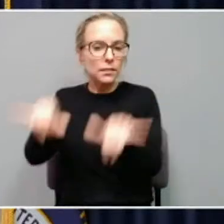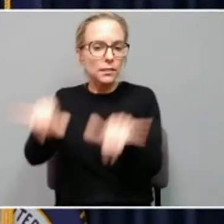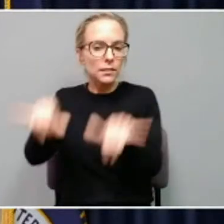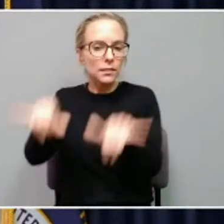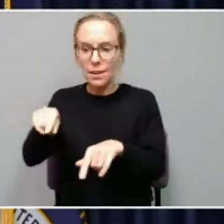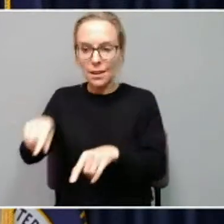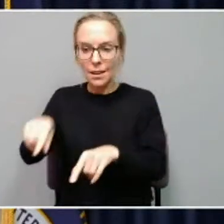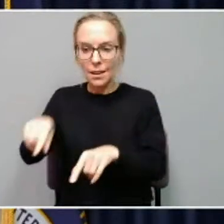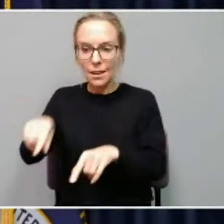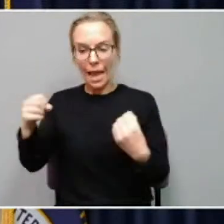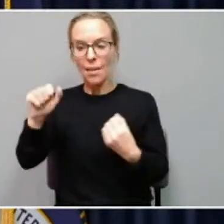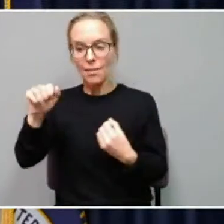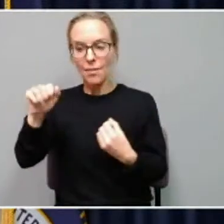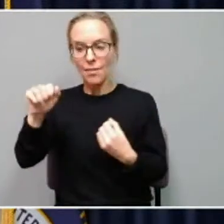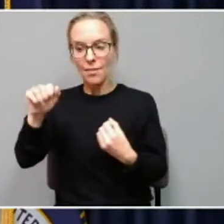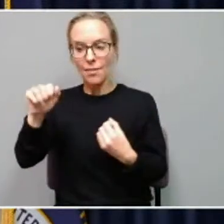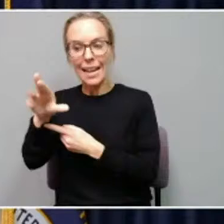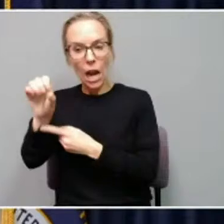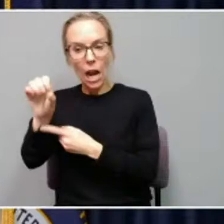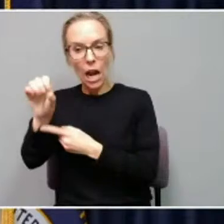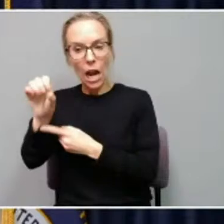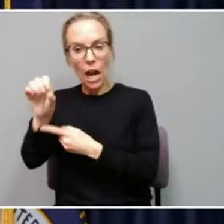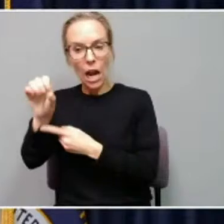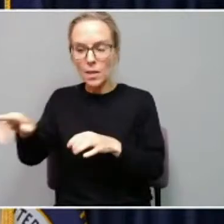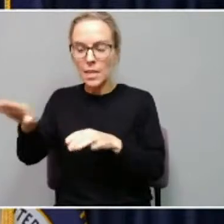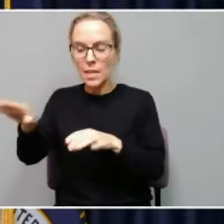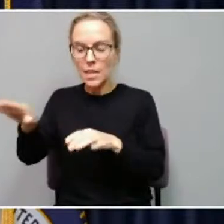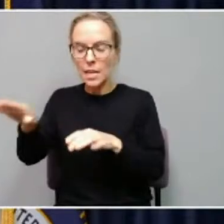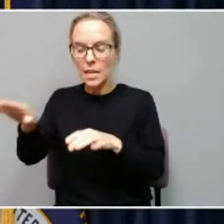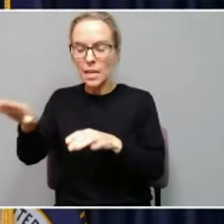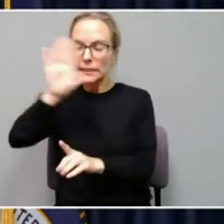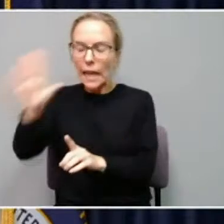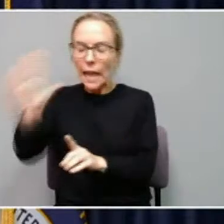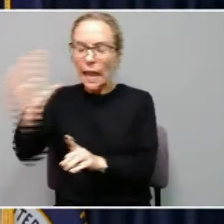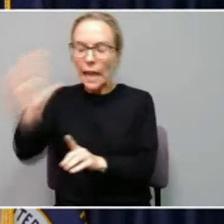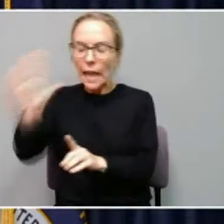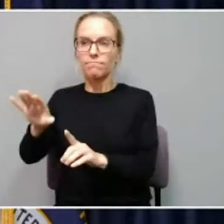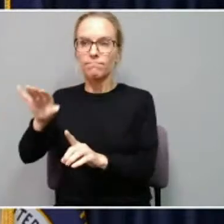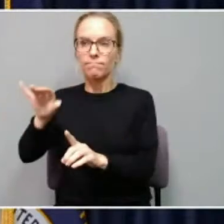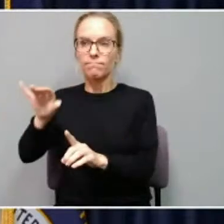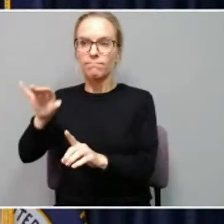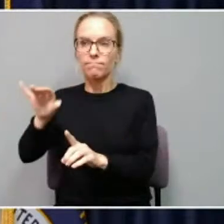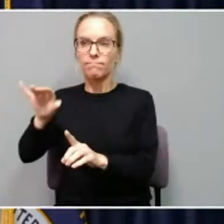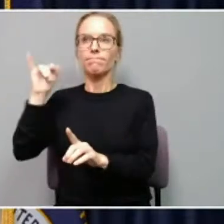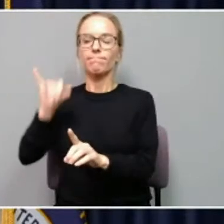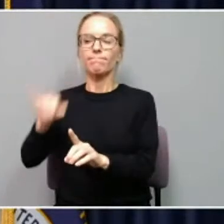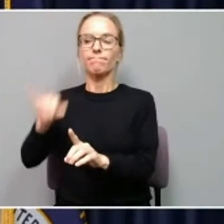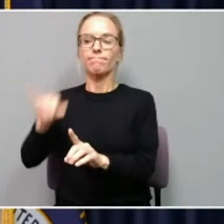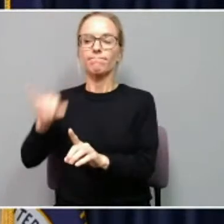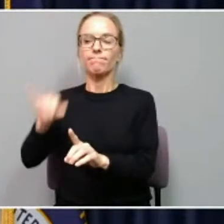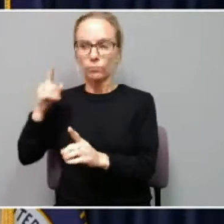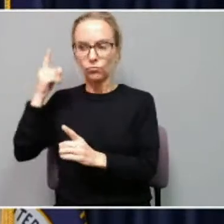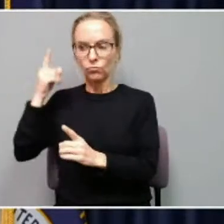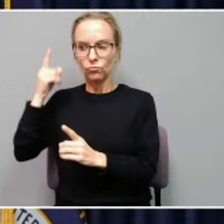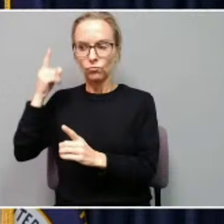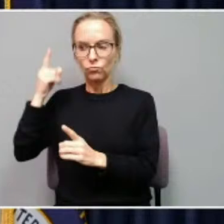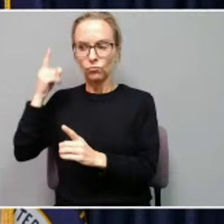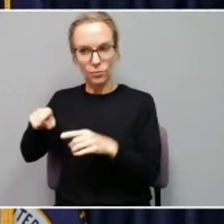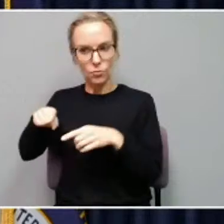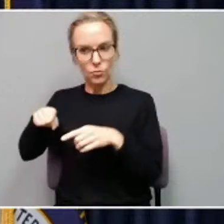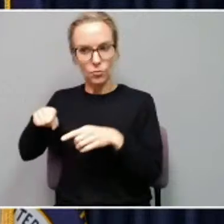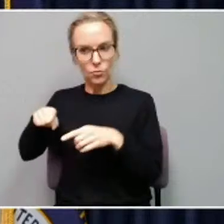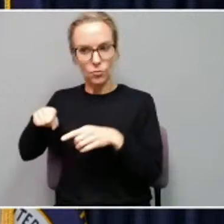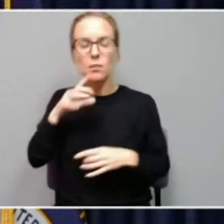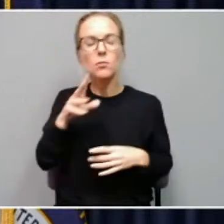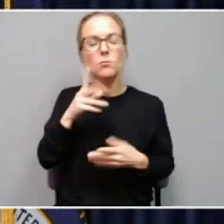heroes are doing right now at a degree they never, ever thought they'd have to. So again, I'll talk about Healthcare Heroes Appreciation